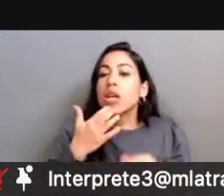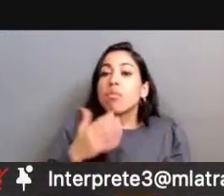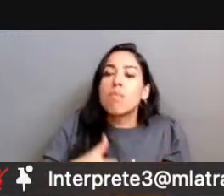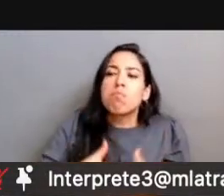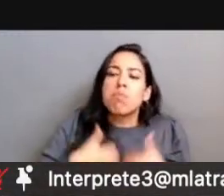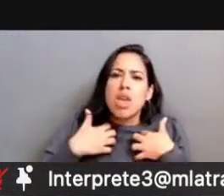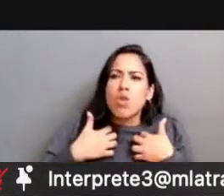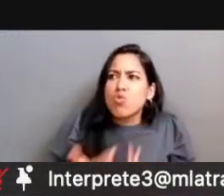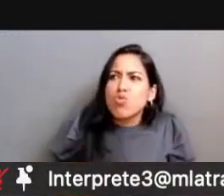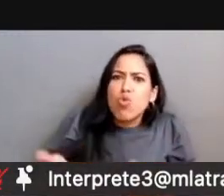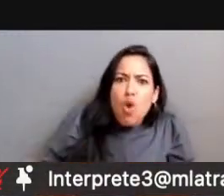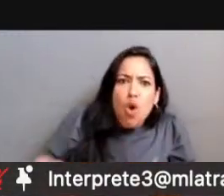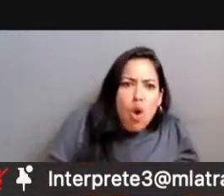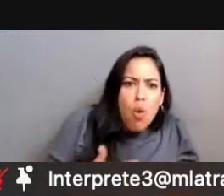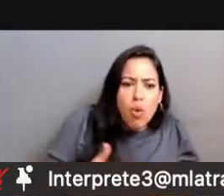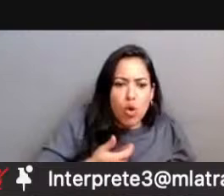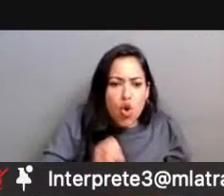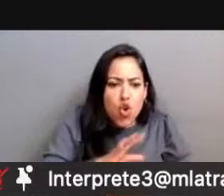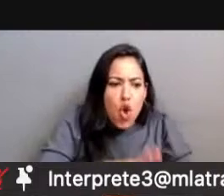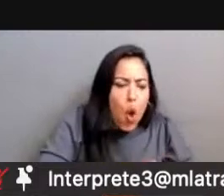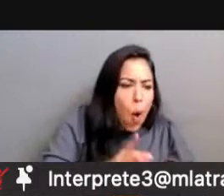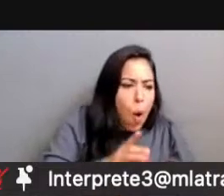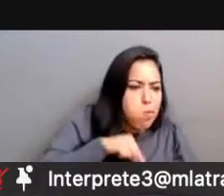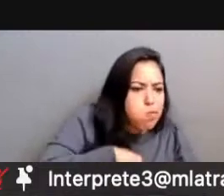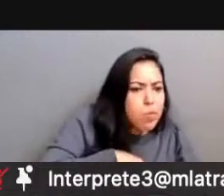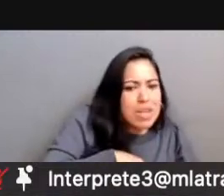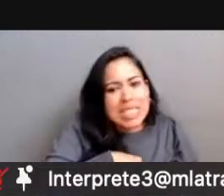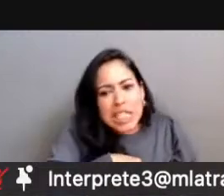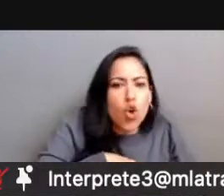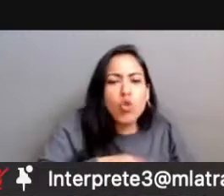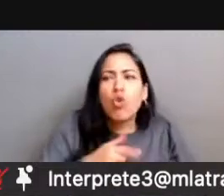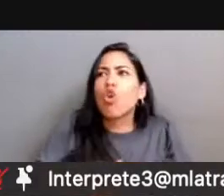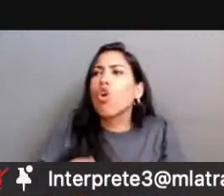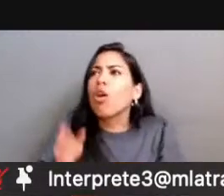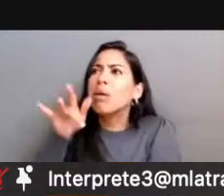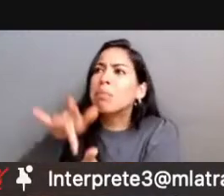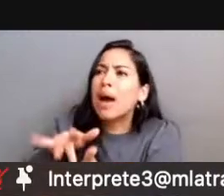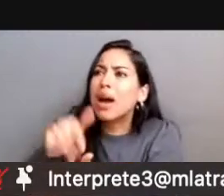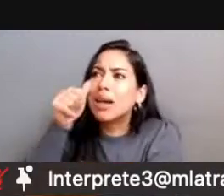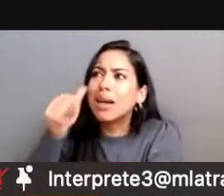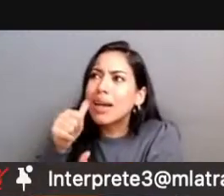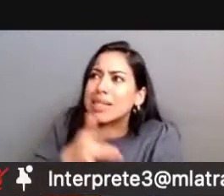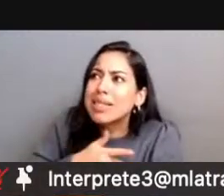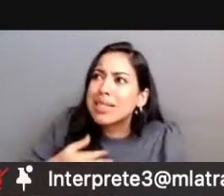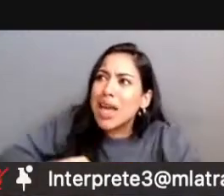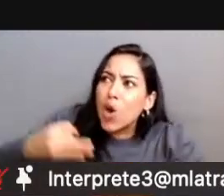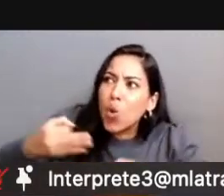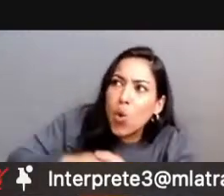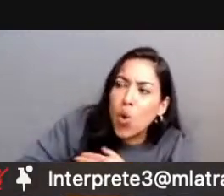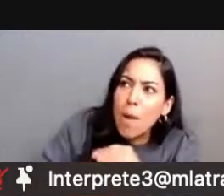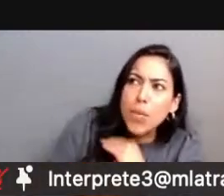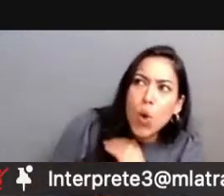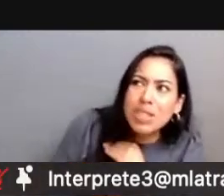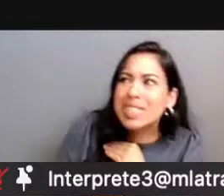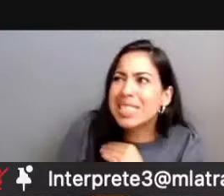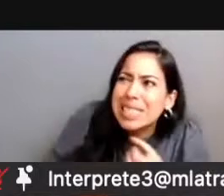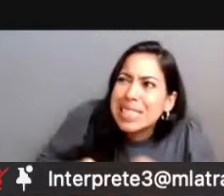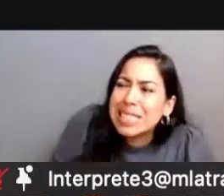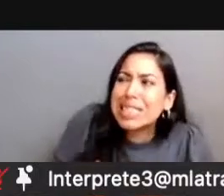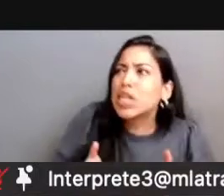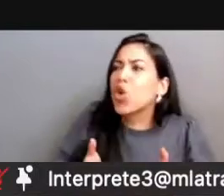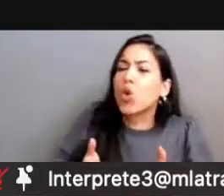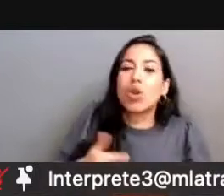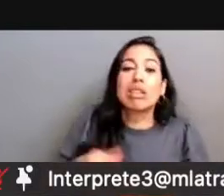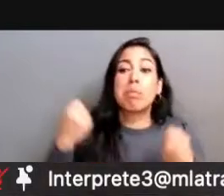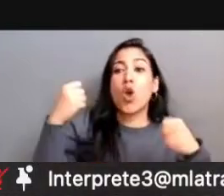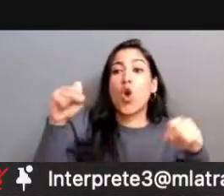contain to affection against the uncertainty to whether they could give birth on a safely